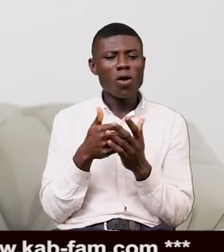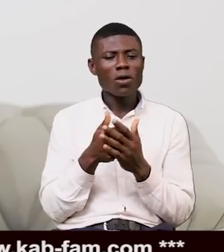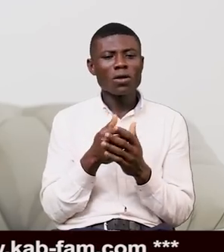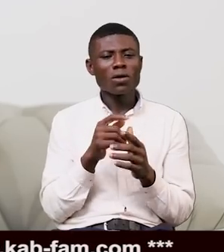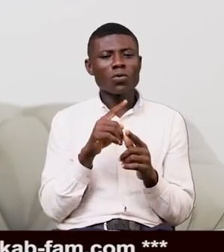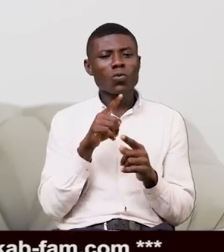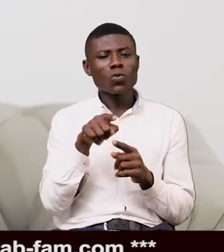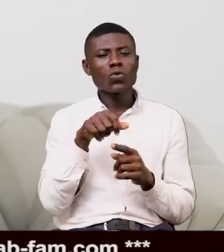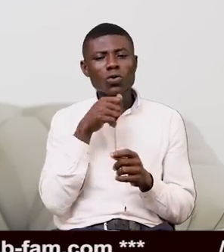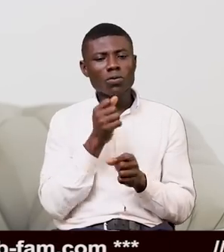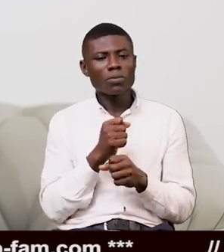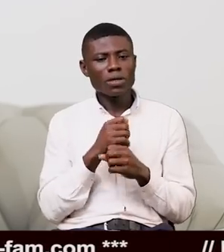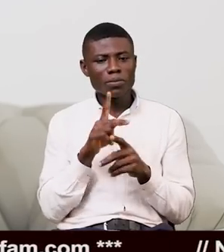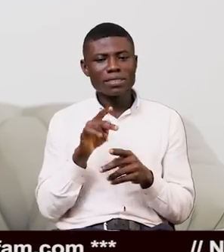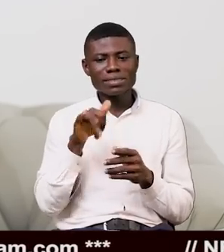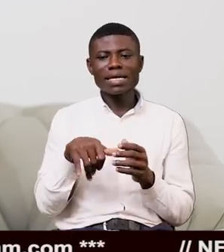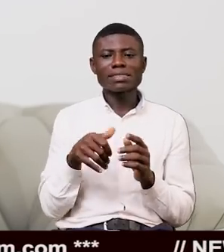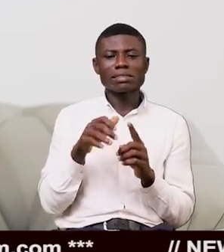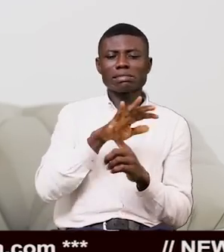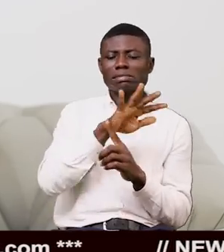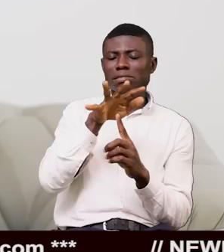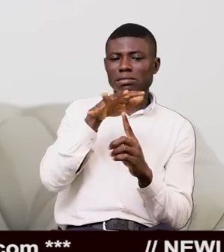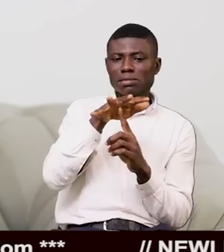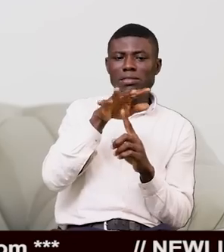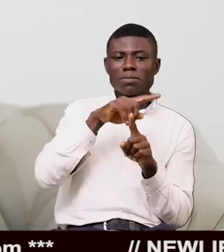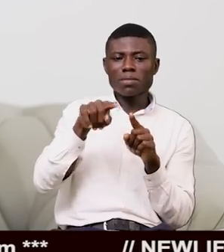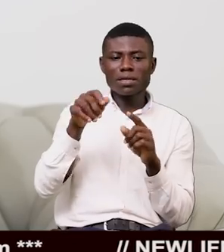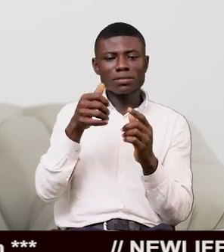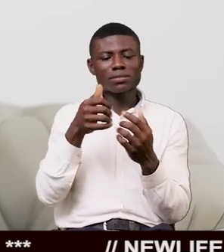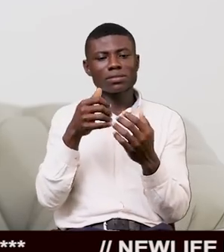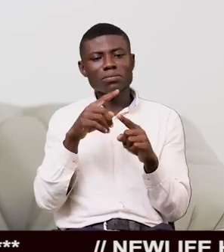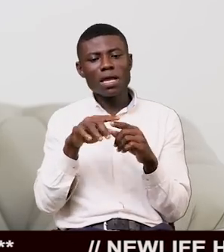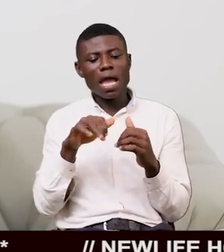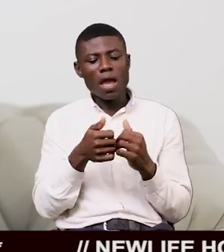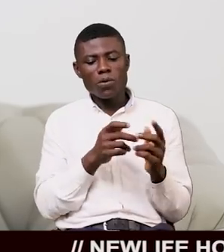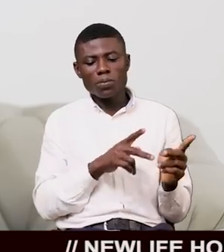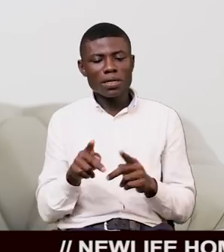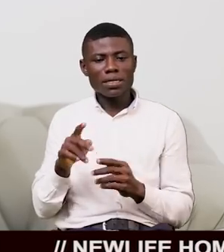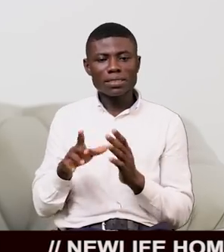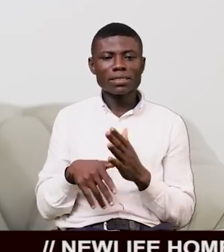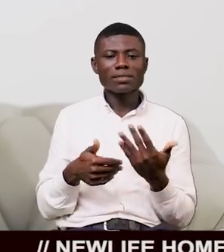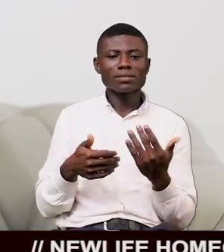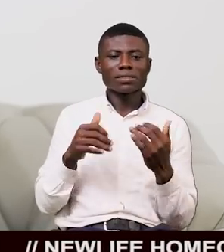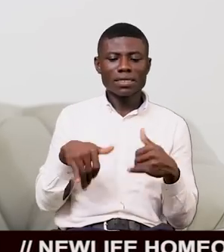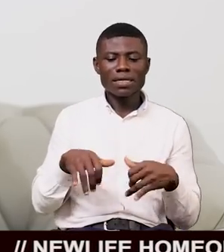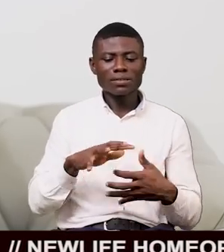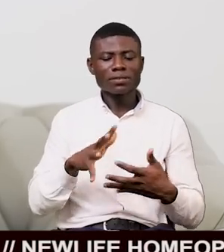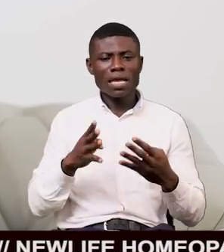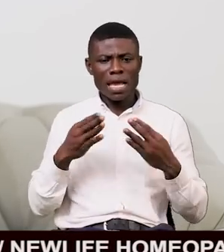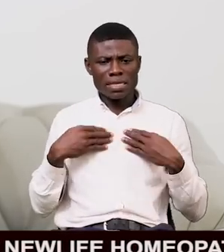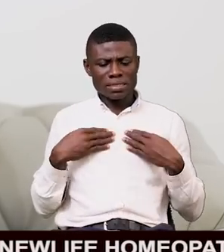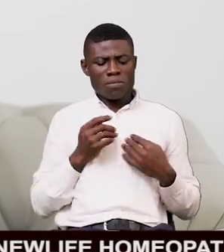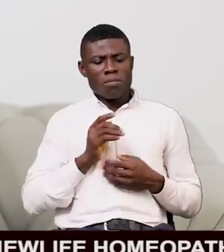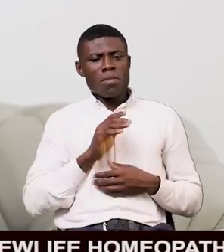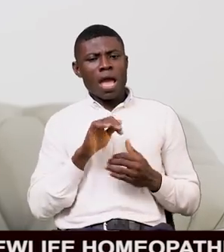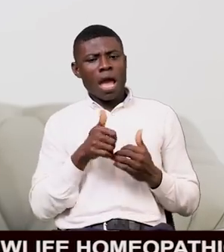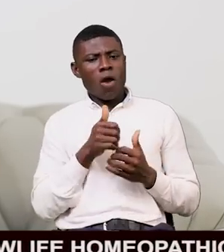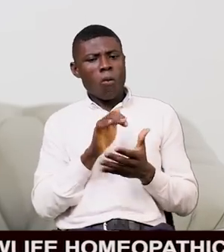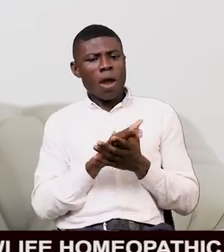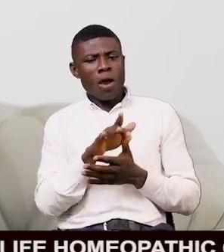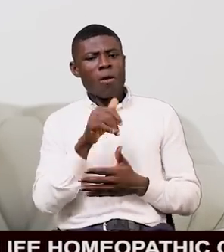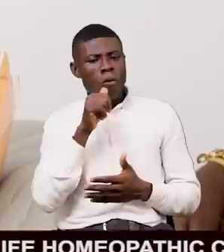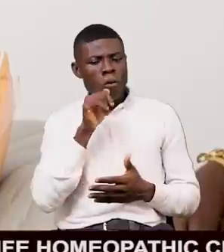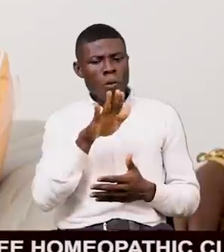Now, when ye so be worry will be all public space, mo. Never be told, and I hope what bane I will ye ya, would me the embrace time I wear a